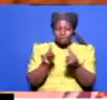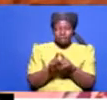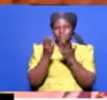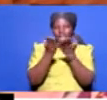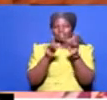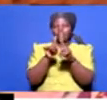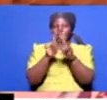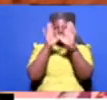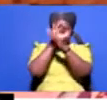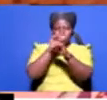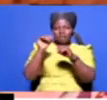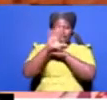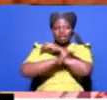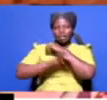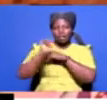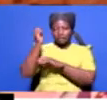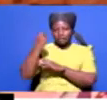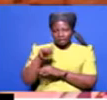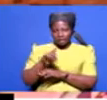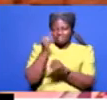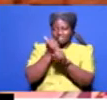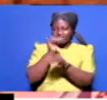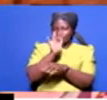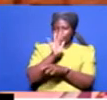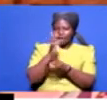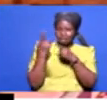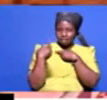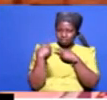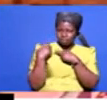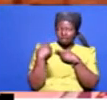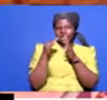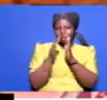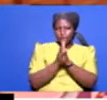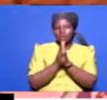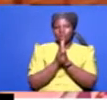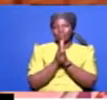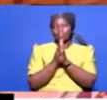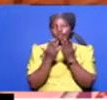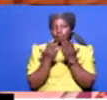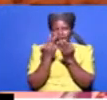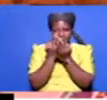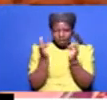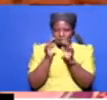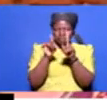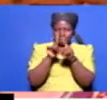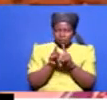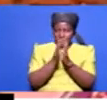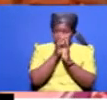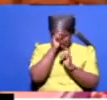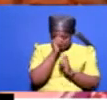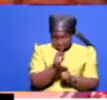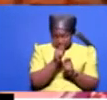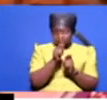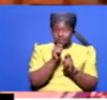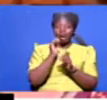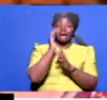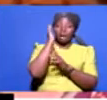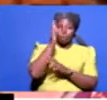He undertook his duties with a distinct sense of civility and dignity, and will undoubtedly